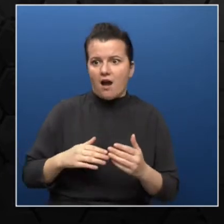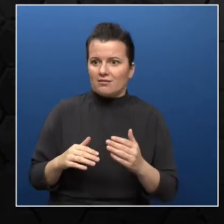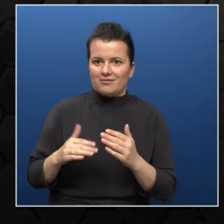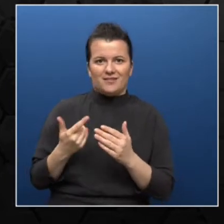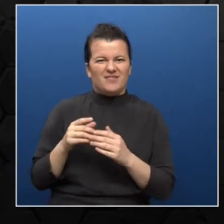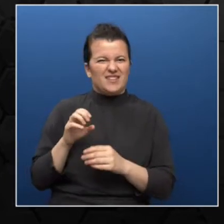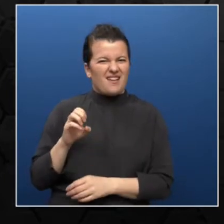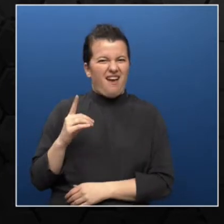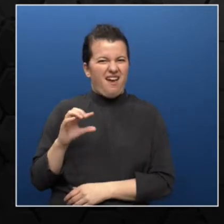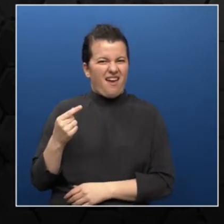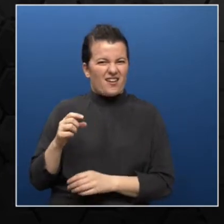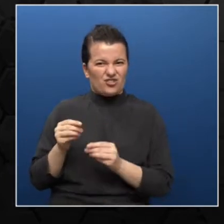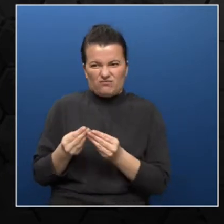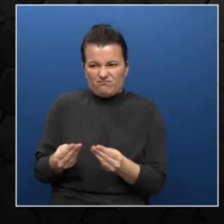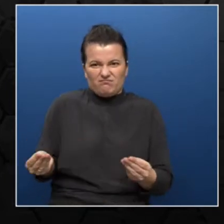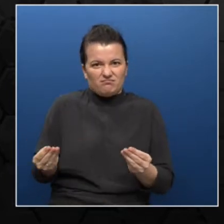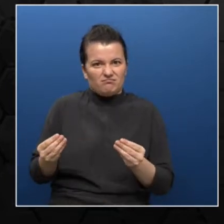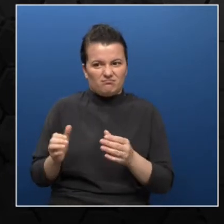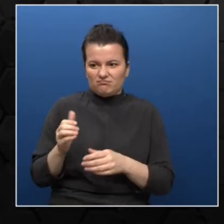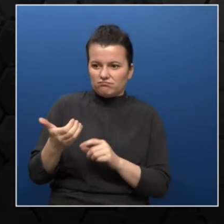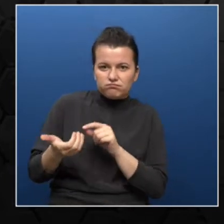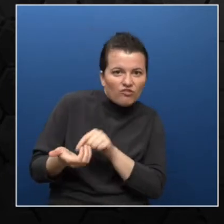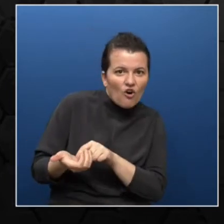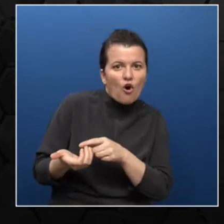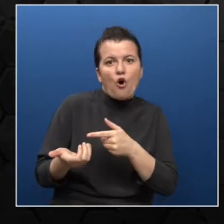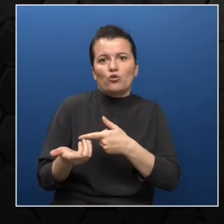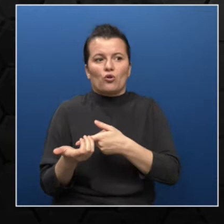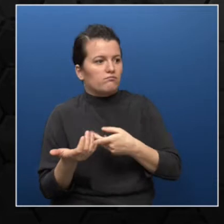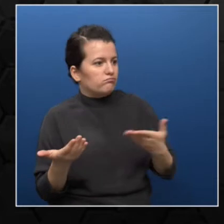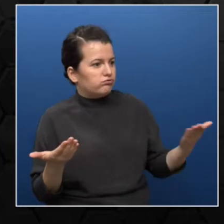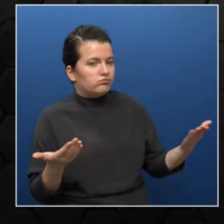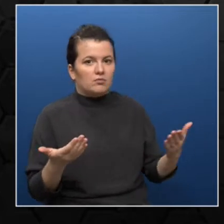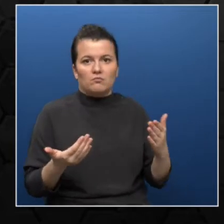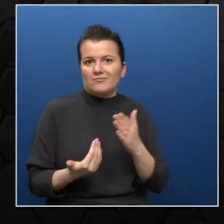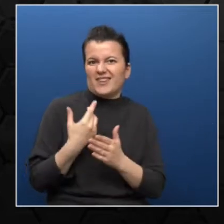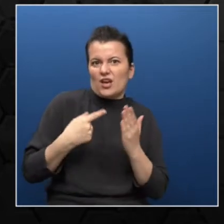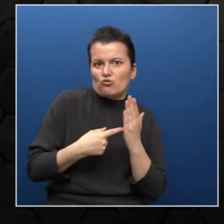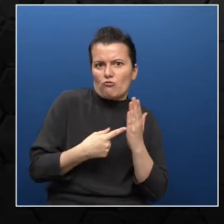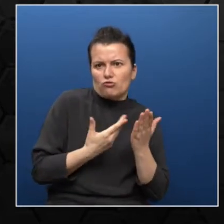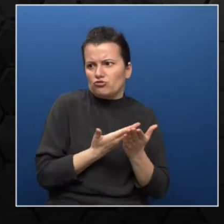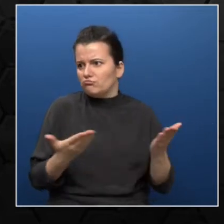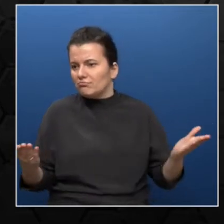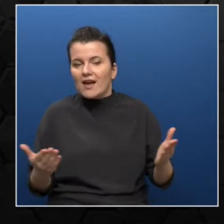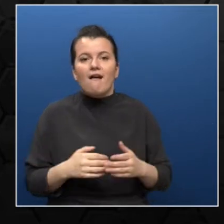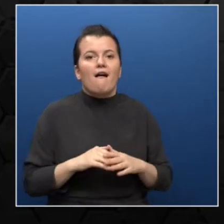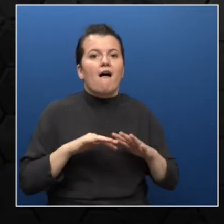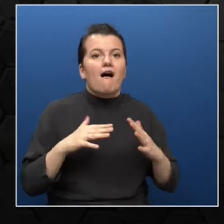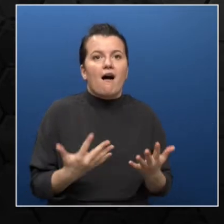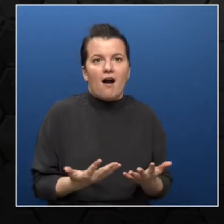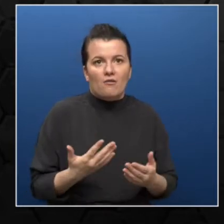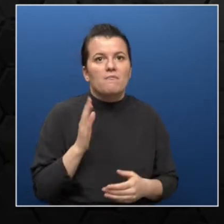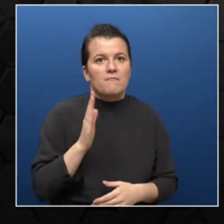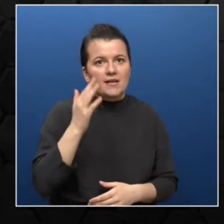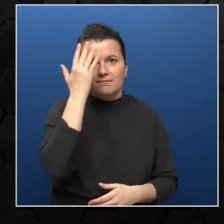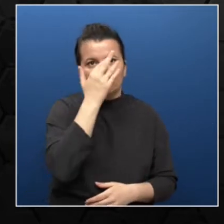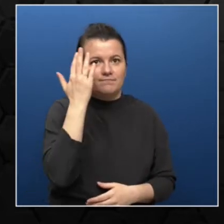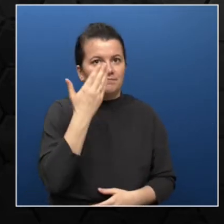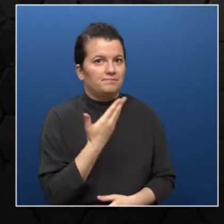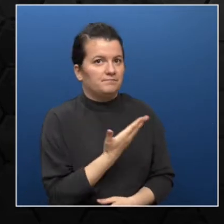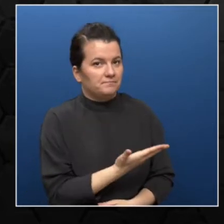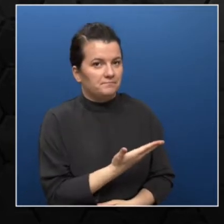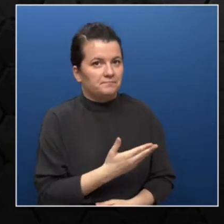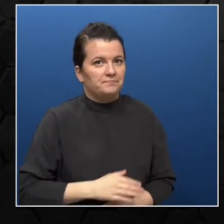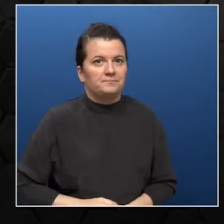need to consider. And there are actually pretty important features without ensuring